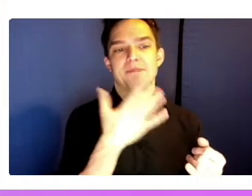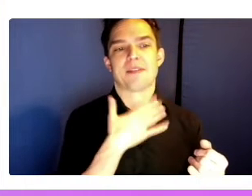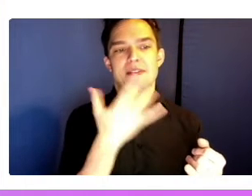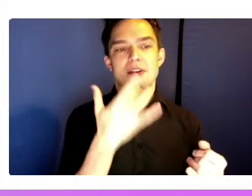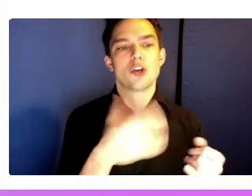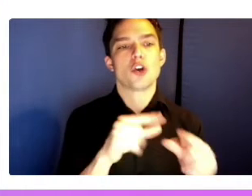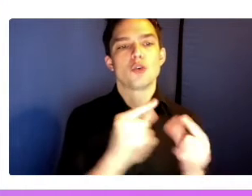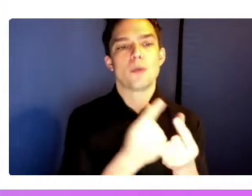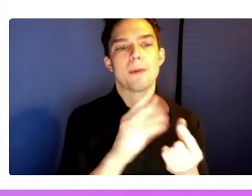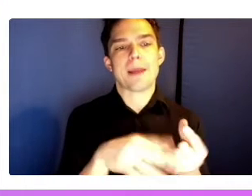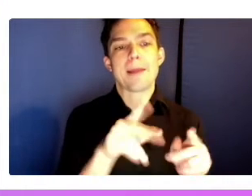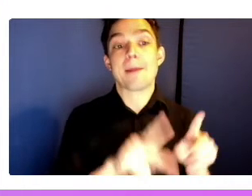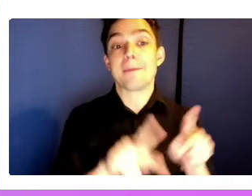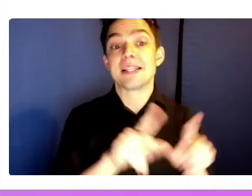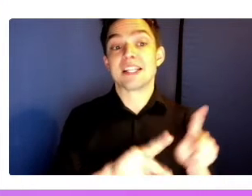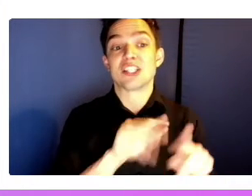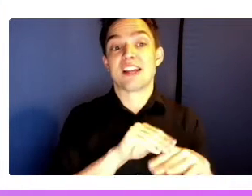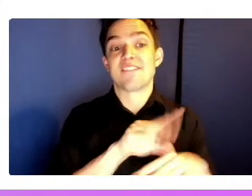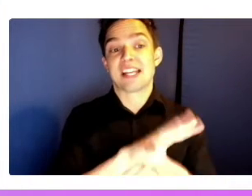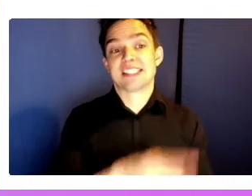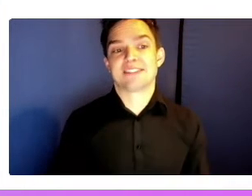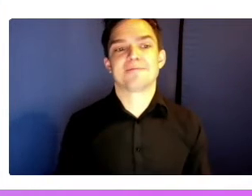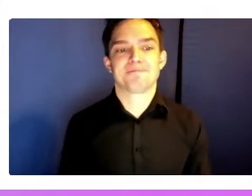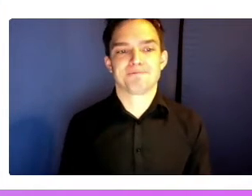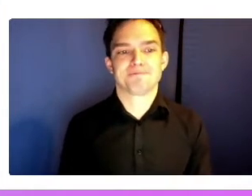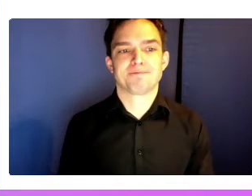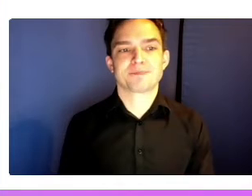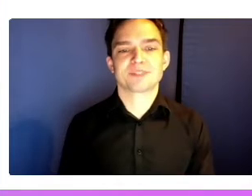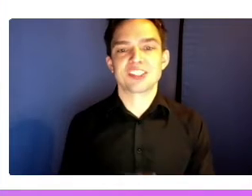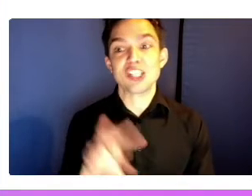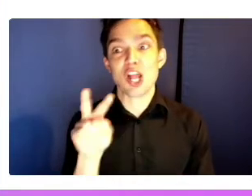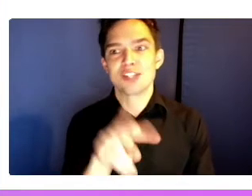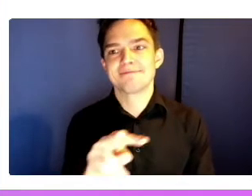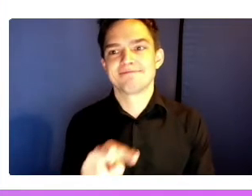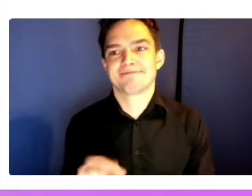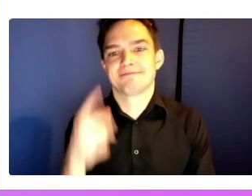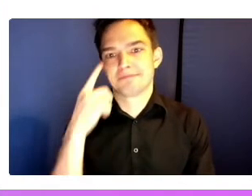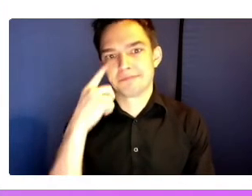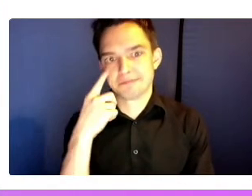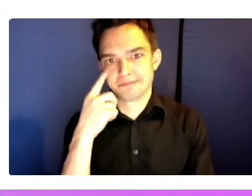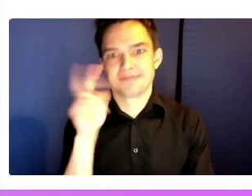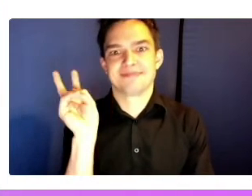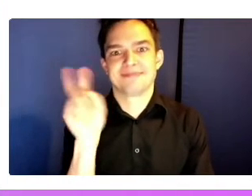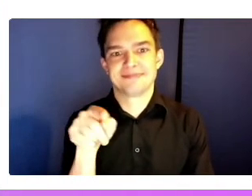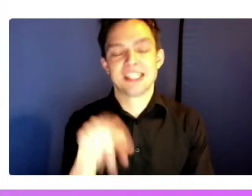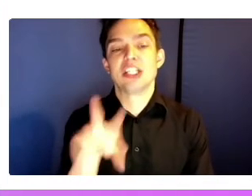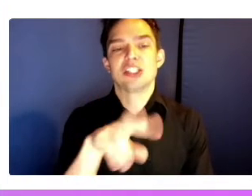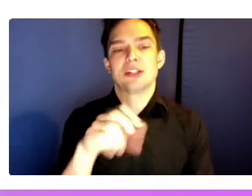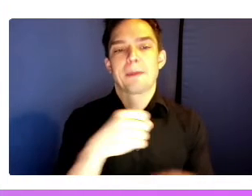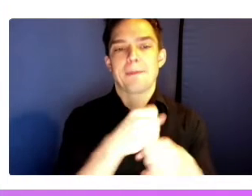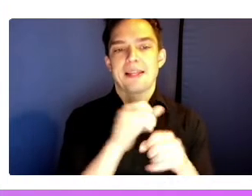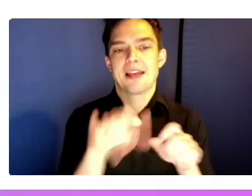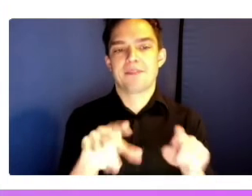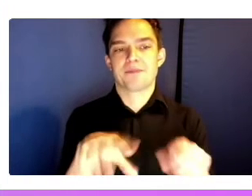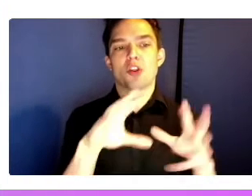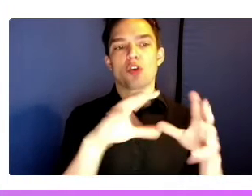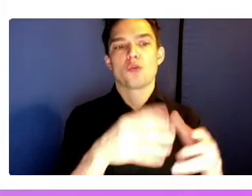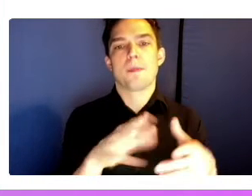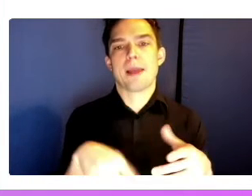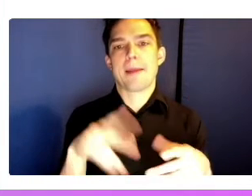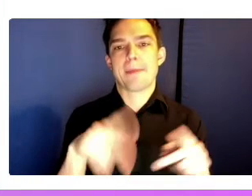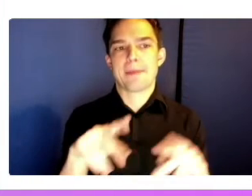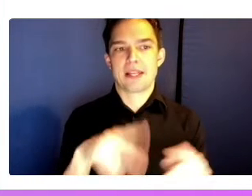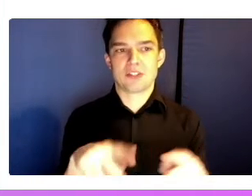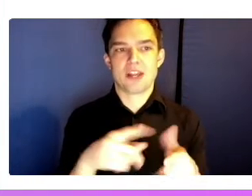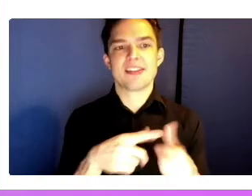by population affected. Check this out. So you go in, you group by populations, and